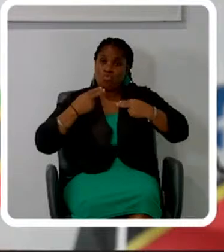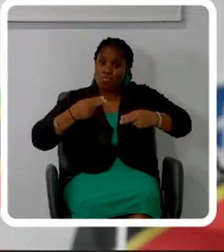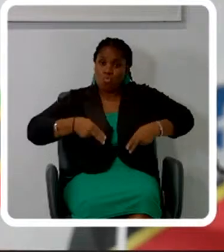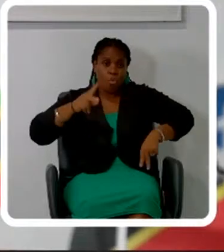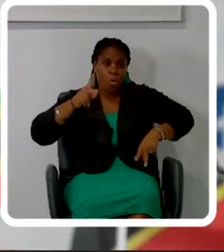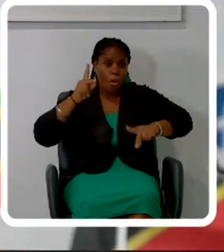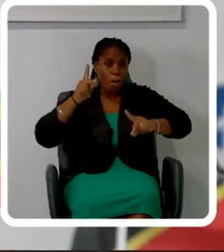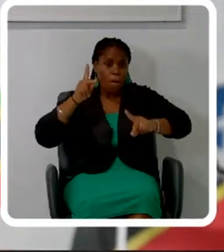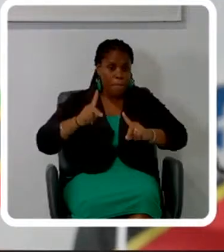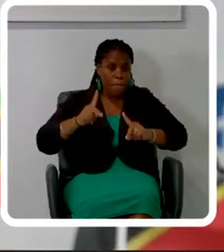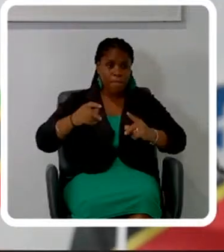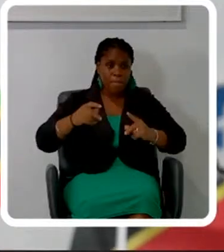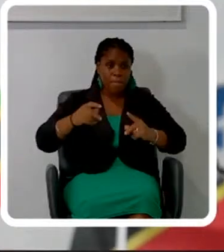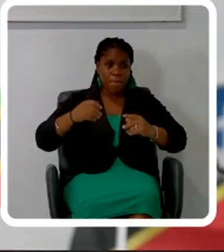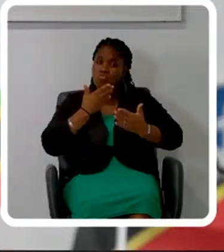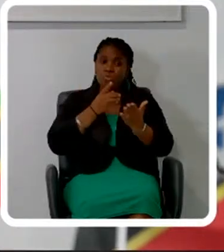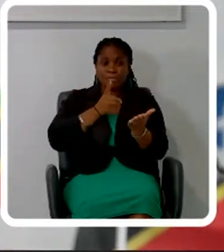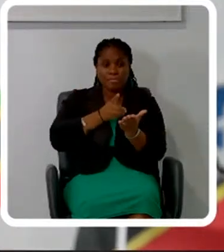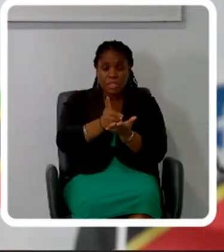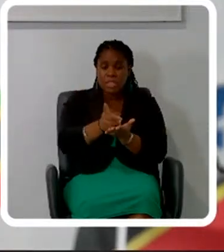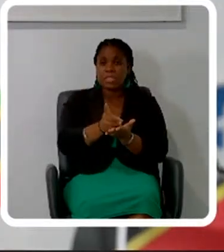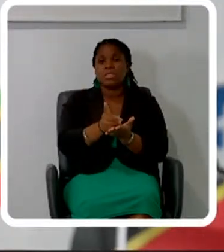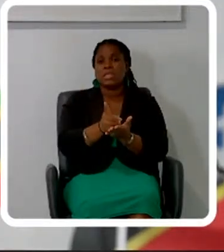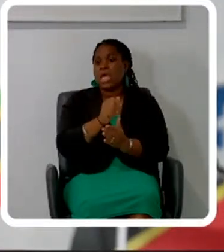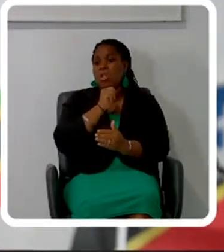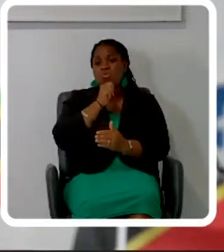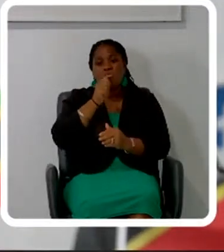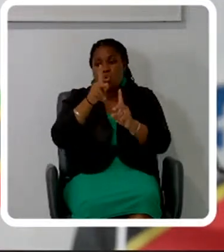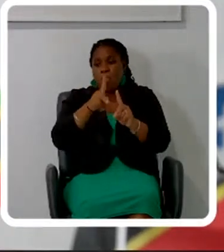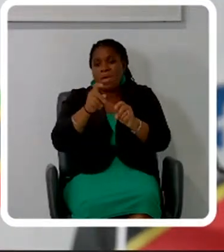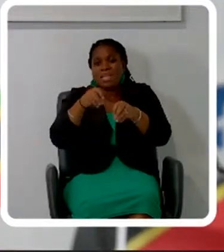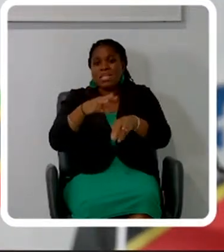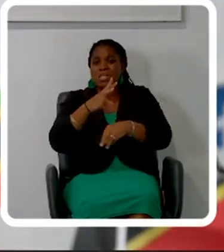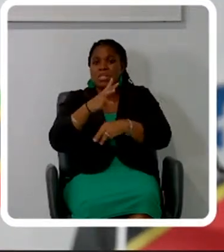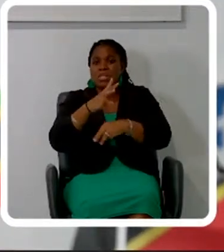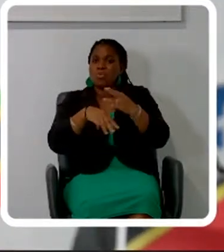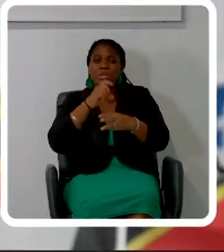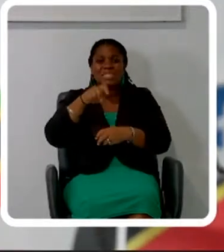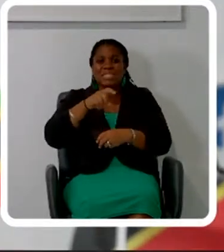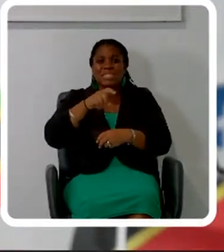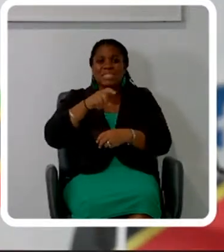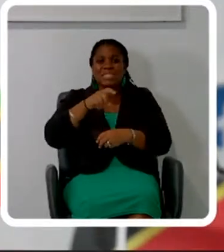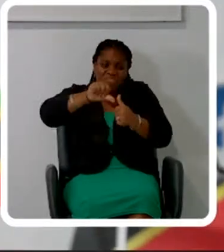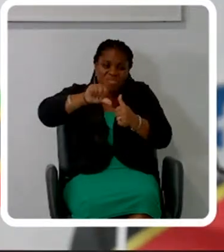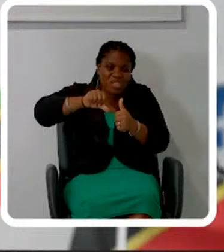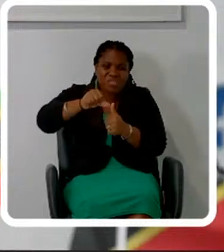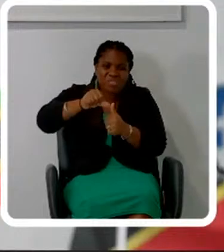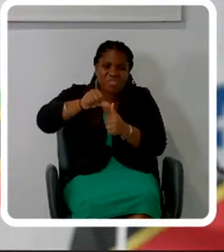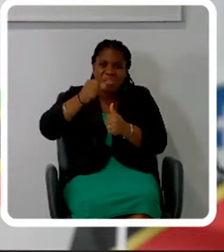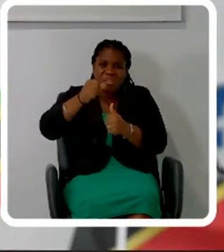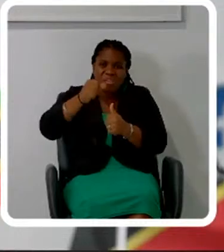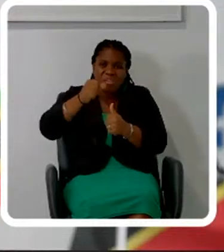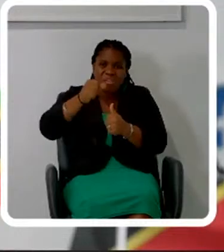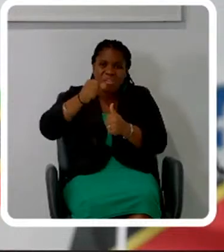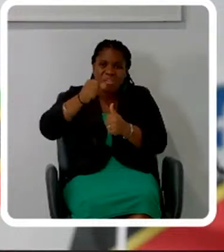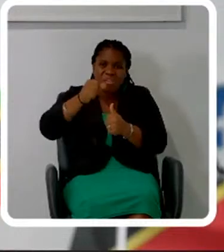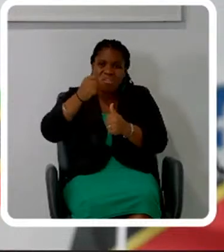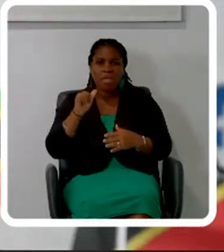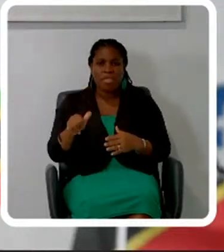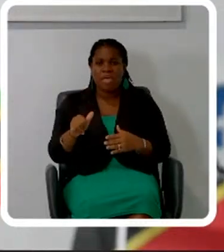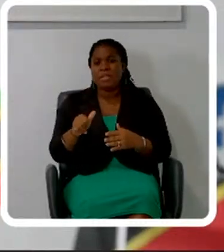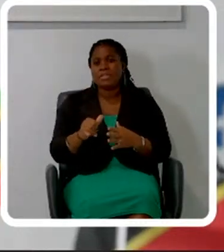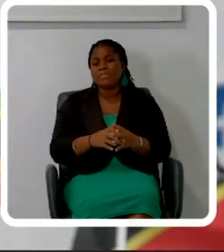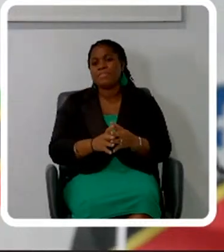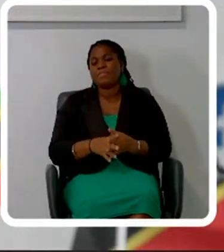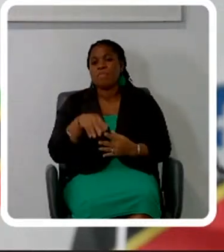about leaving no one behind in this world. Some of the other points is that we look at global climate action for small